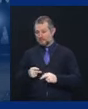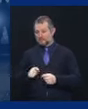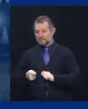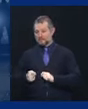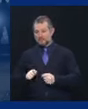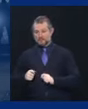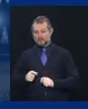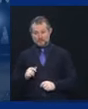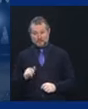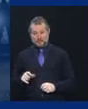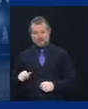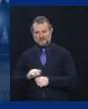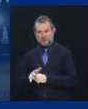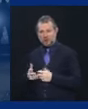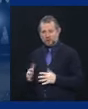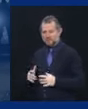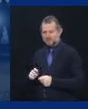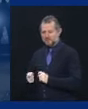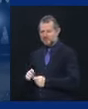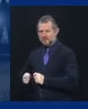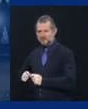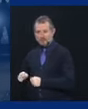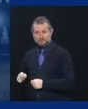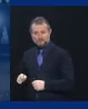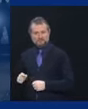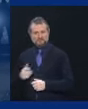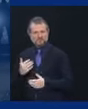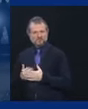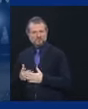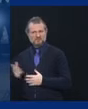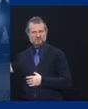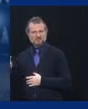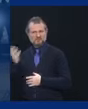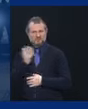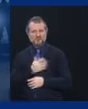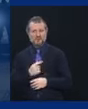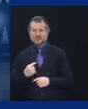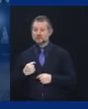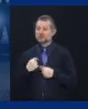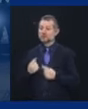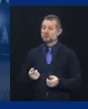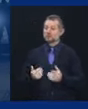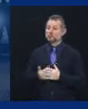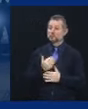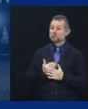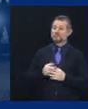We know that. So far, the mutated strains